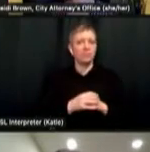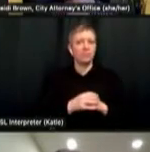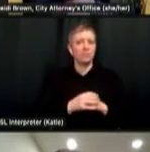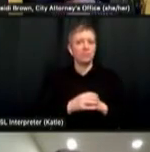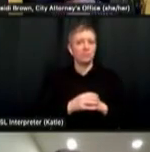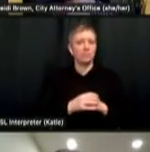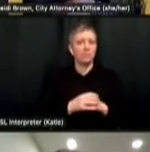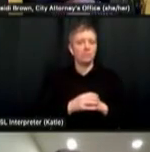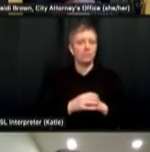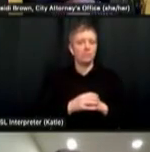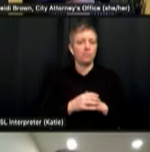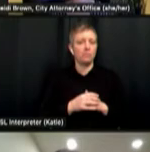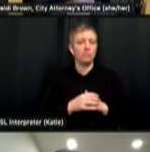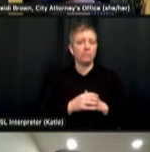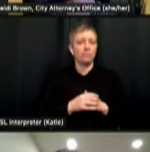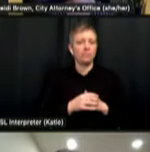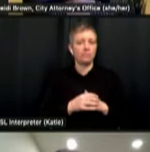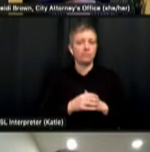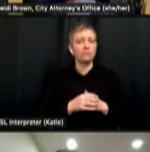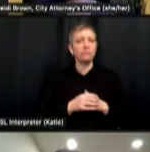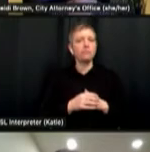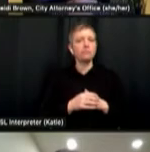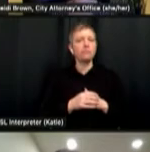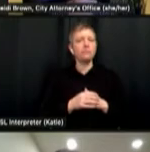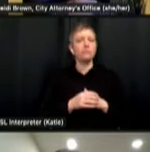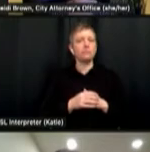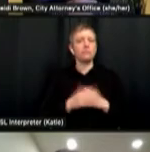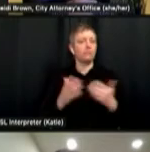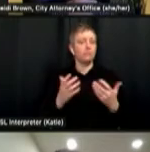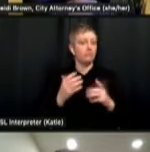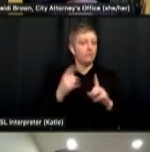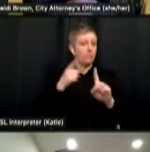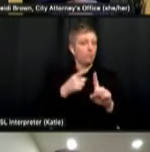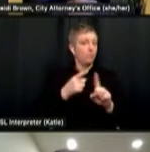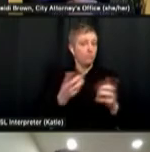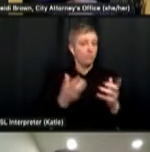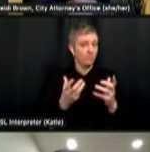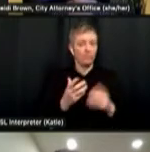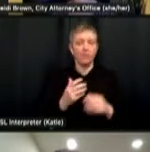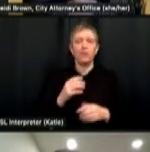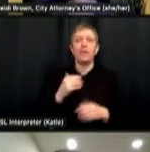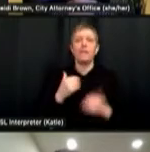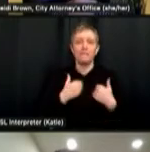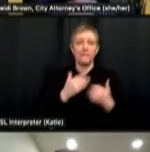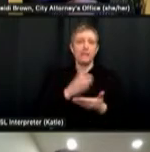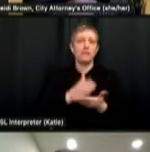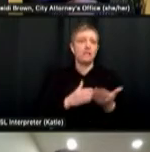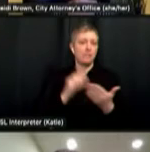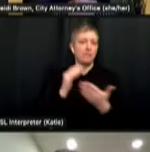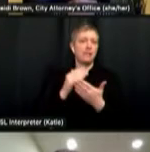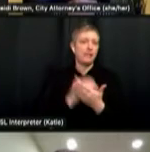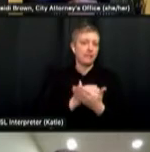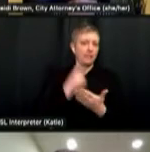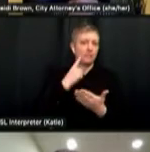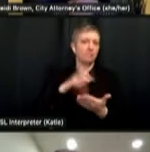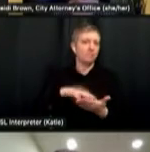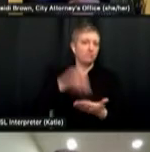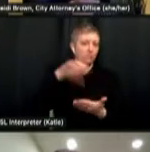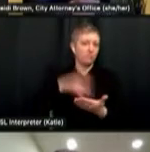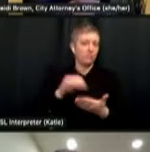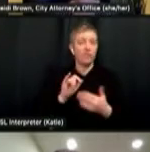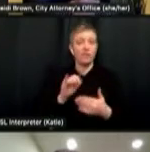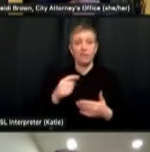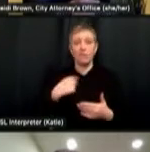some lessons to be learned. And if we're going to get credibility and trust in